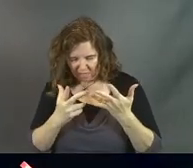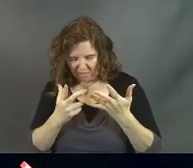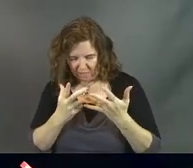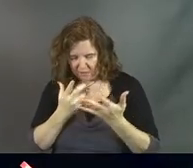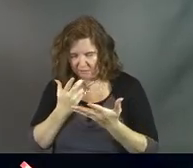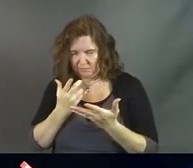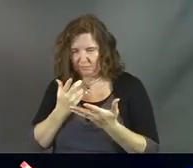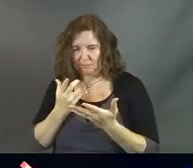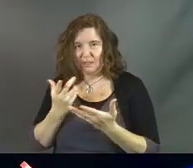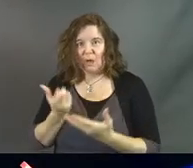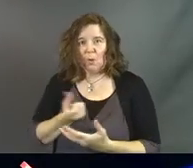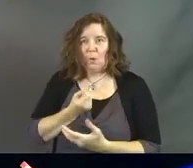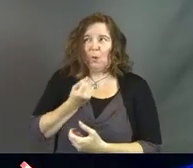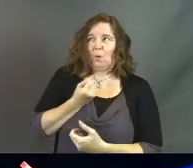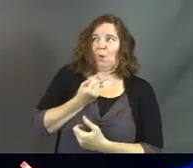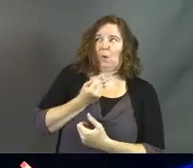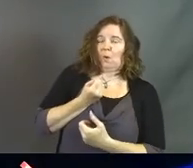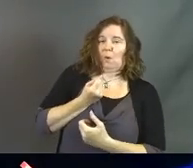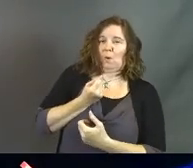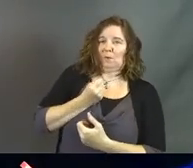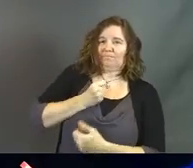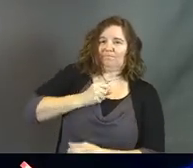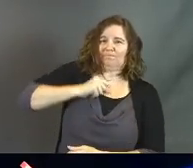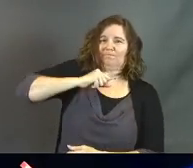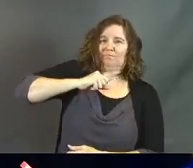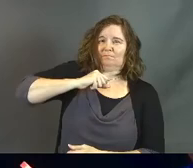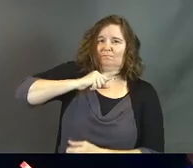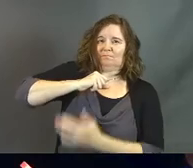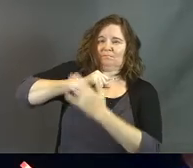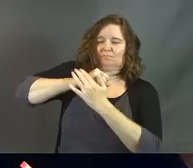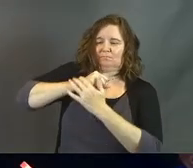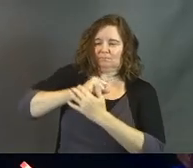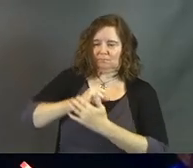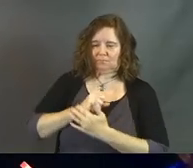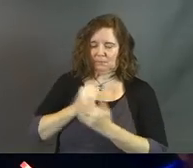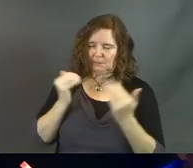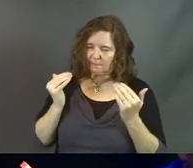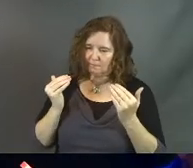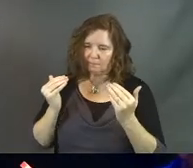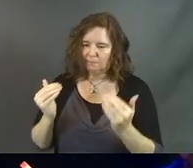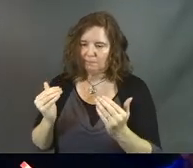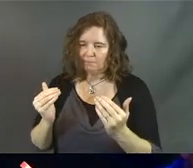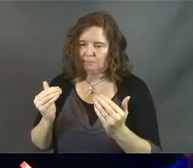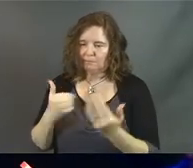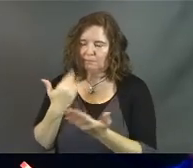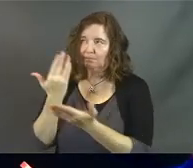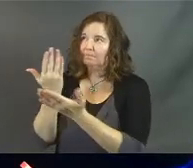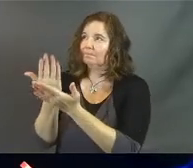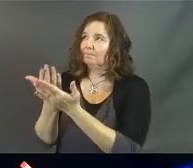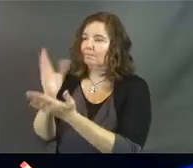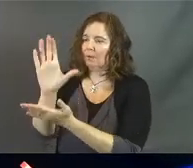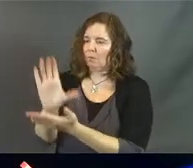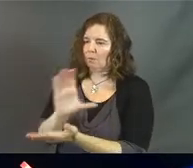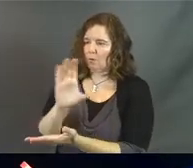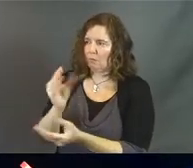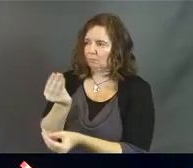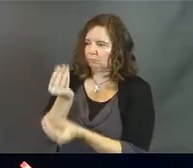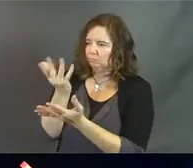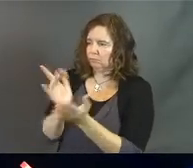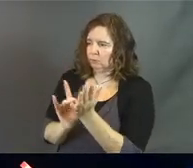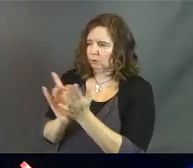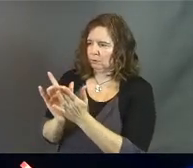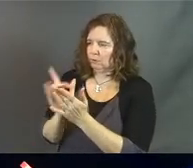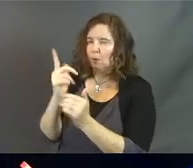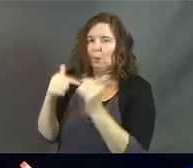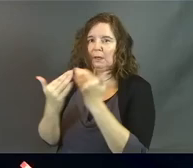it is that holds us back from taking a step forward for Jesus to what he's called